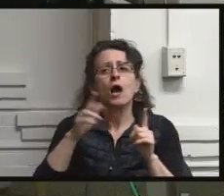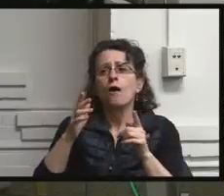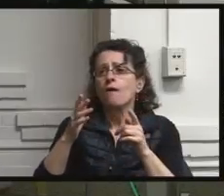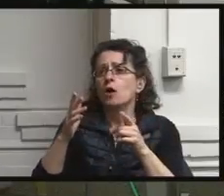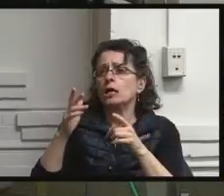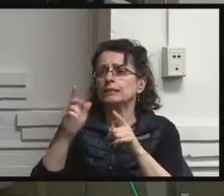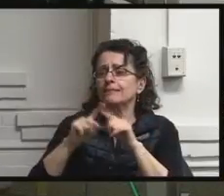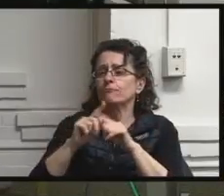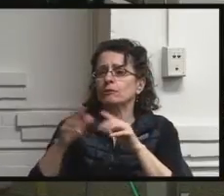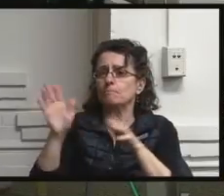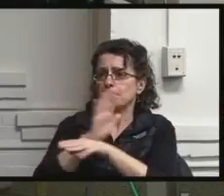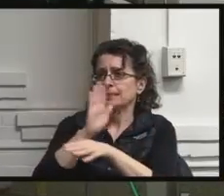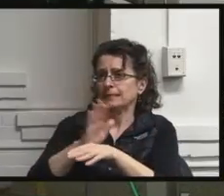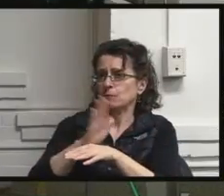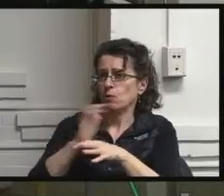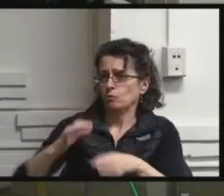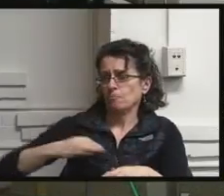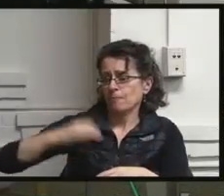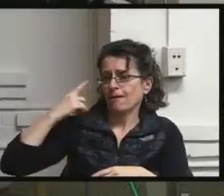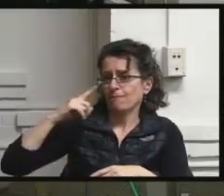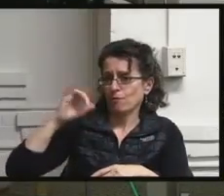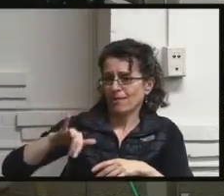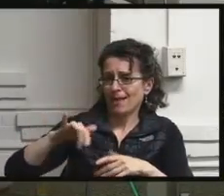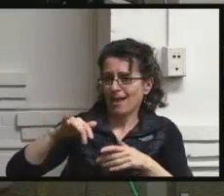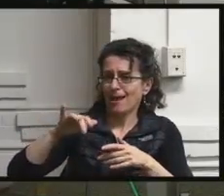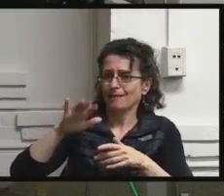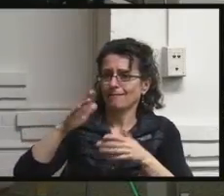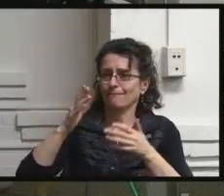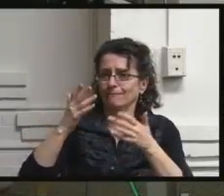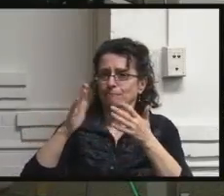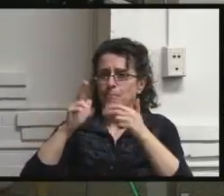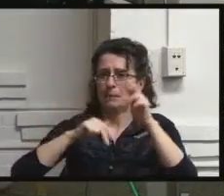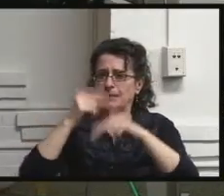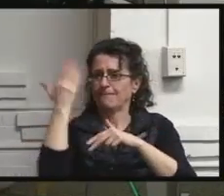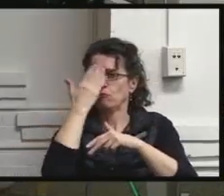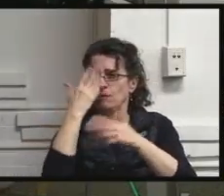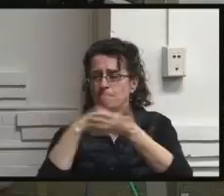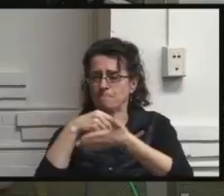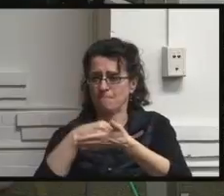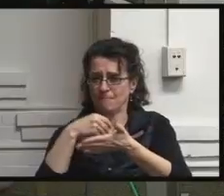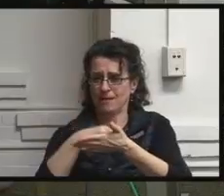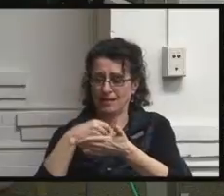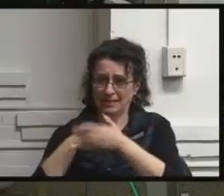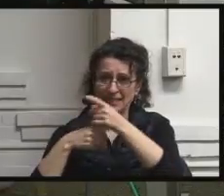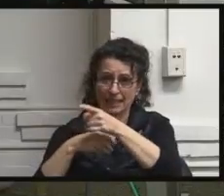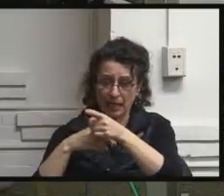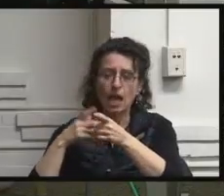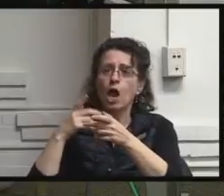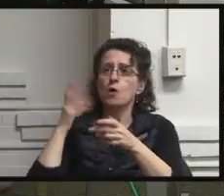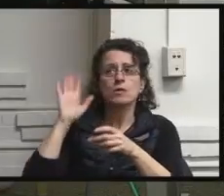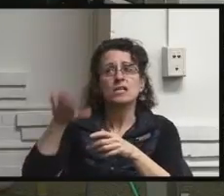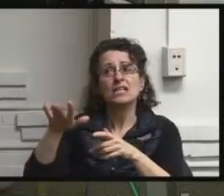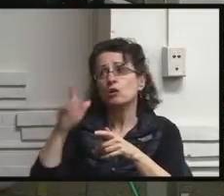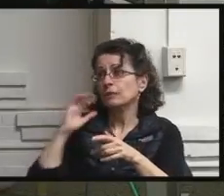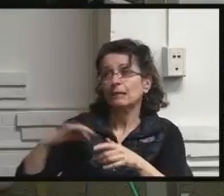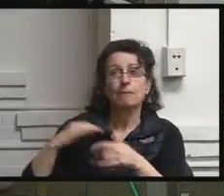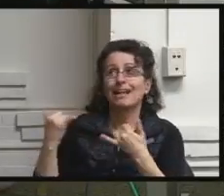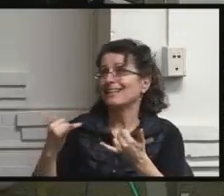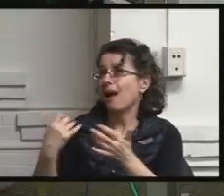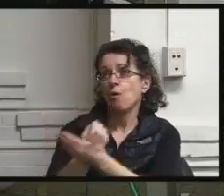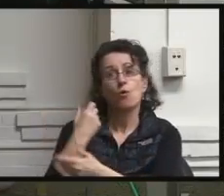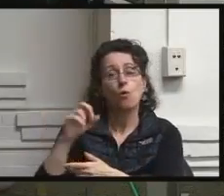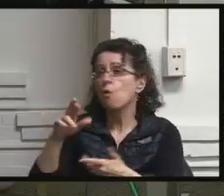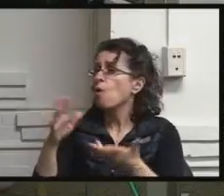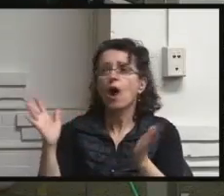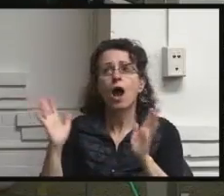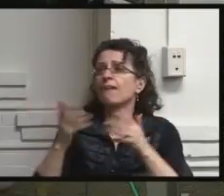of having that surplus money, I feel fortunate in one regard that there are some